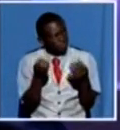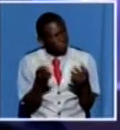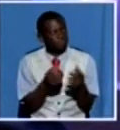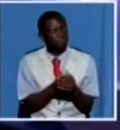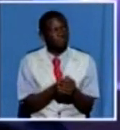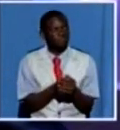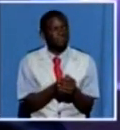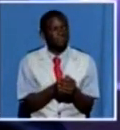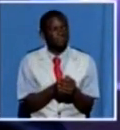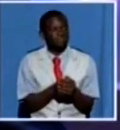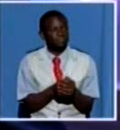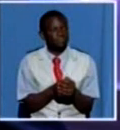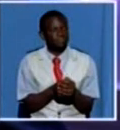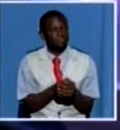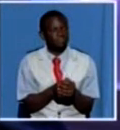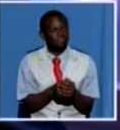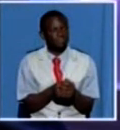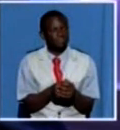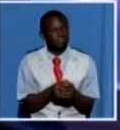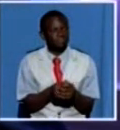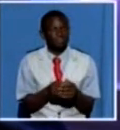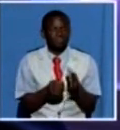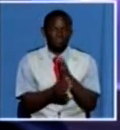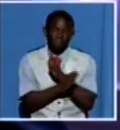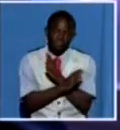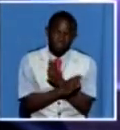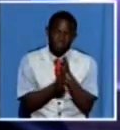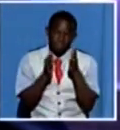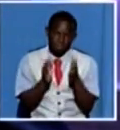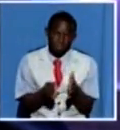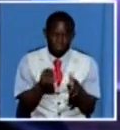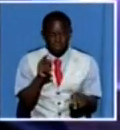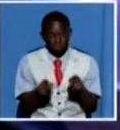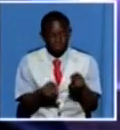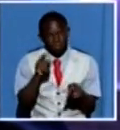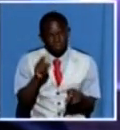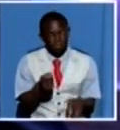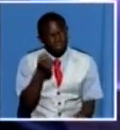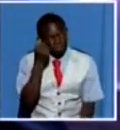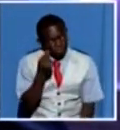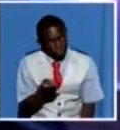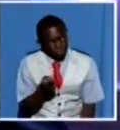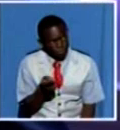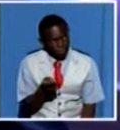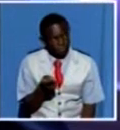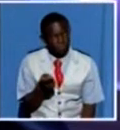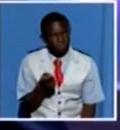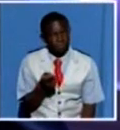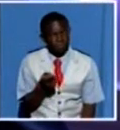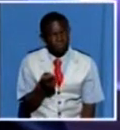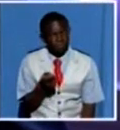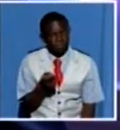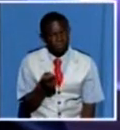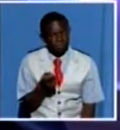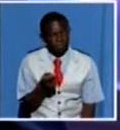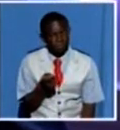really understand as a Zambian people, we are coming from a background where,